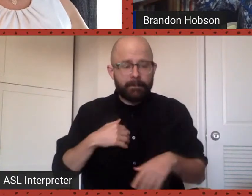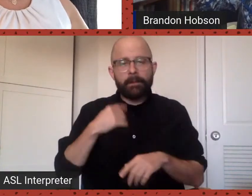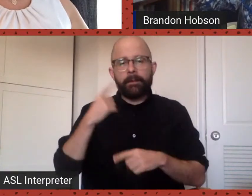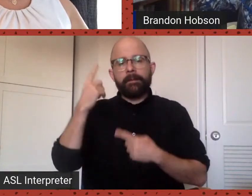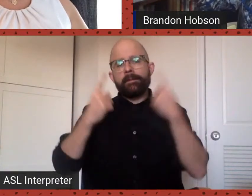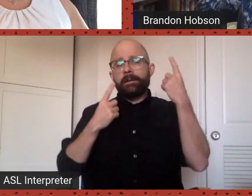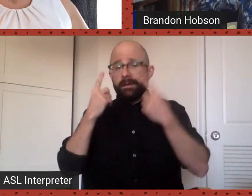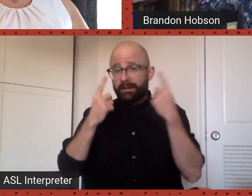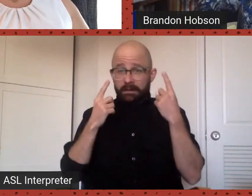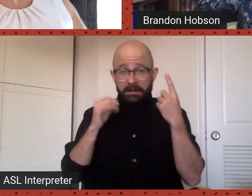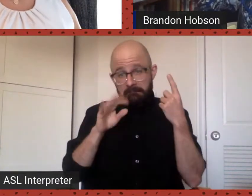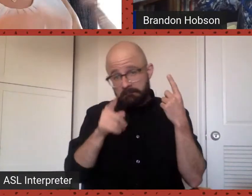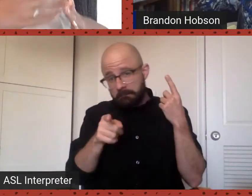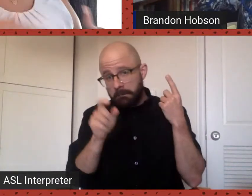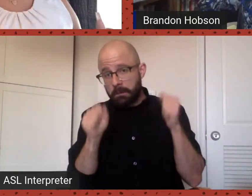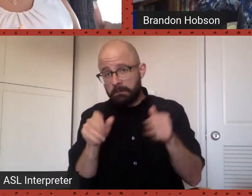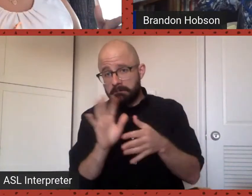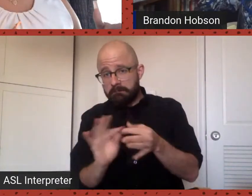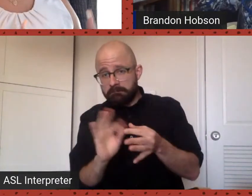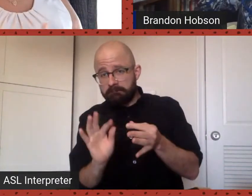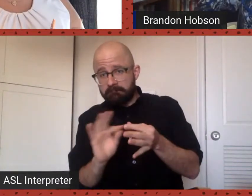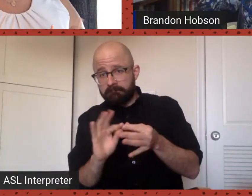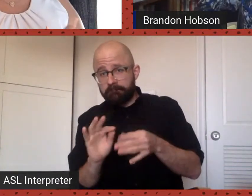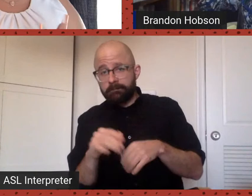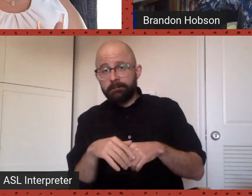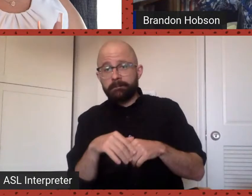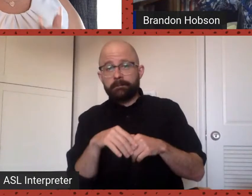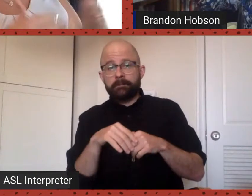you could talk about the role that